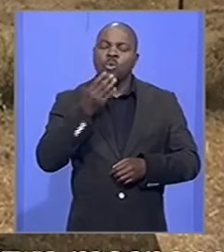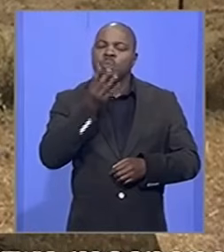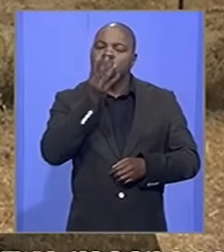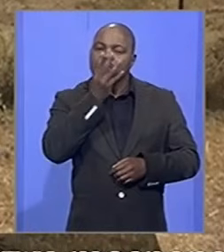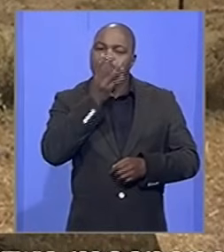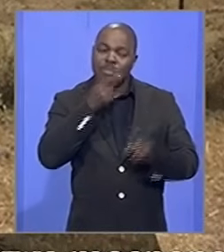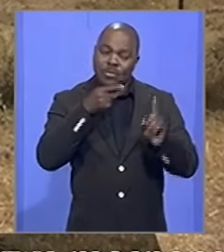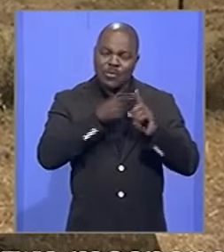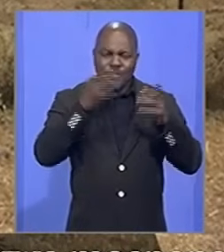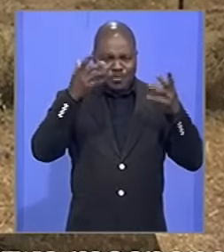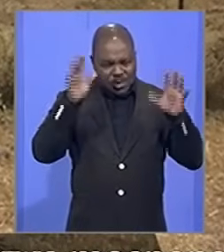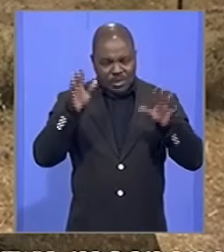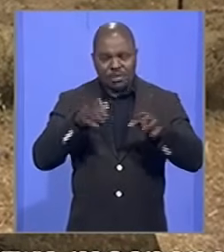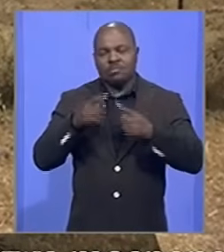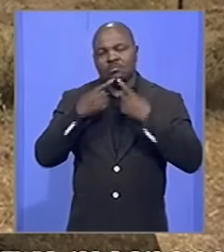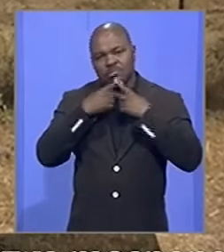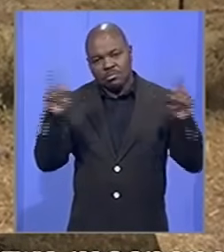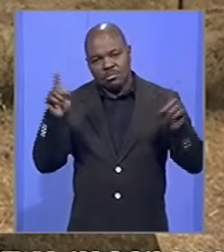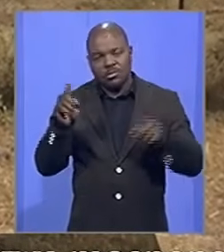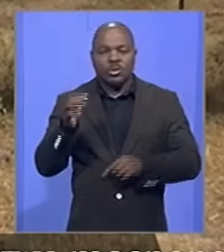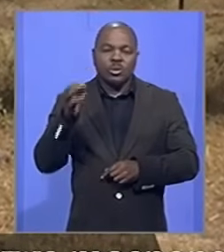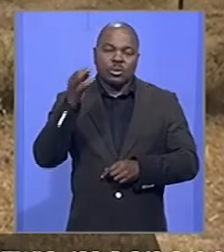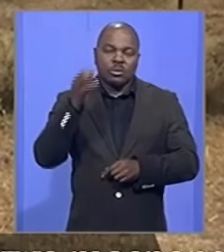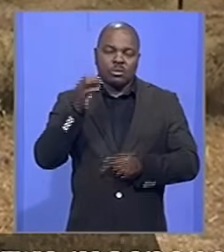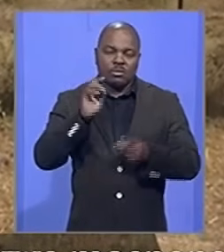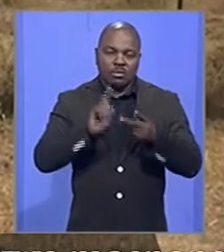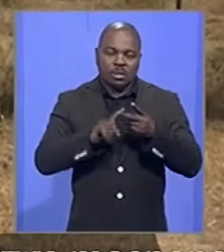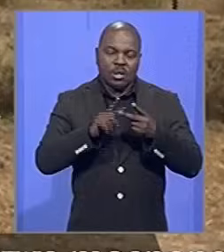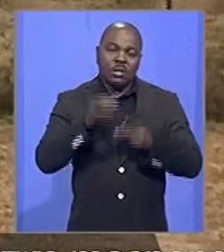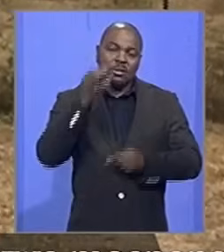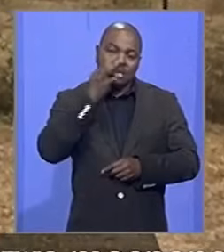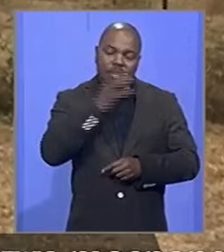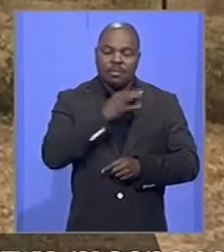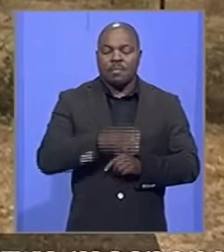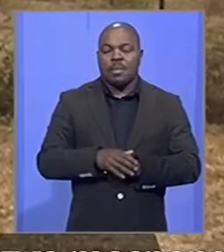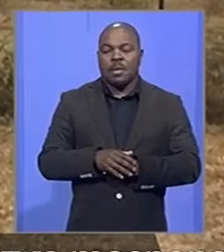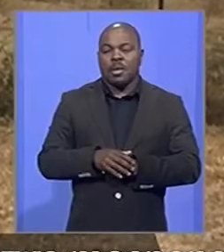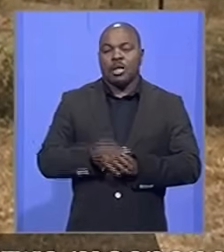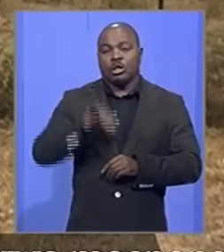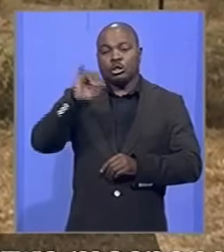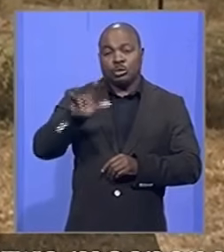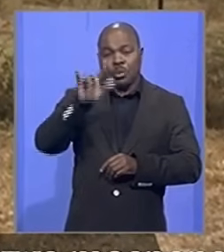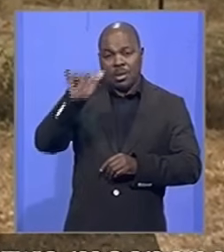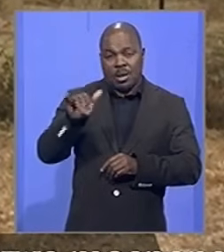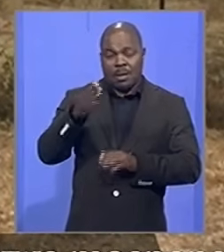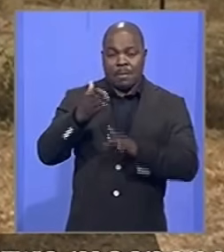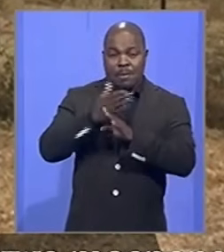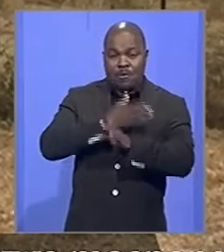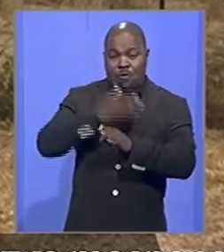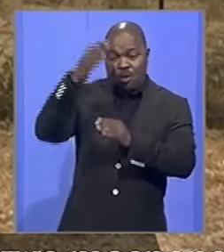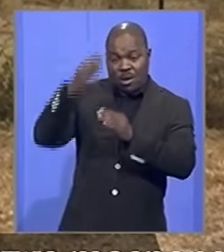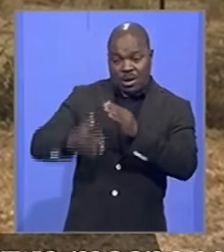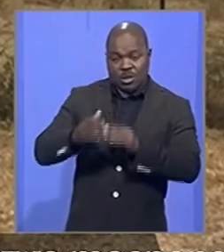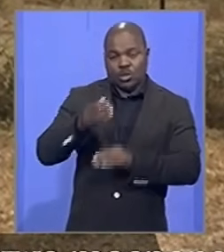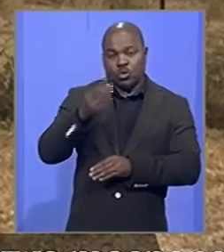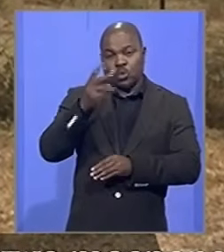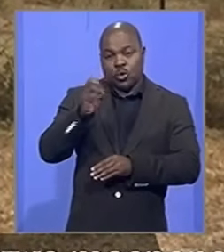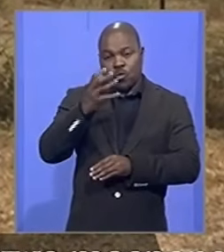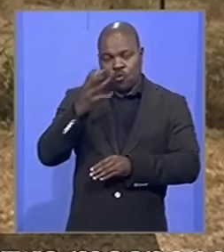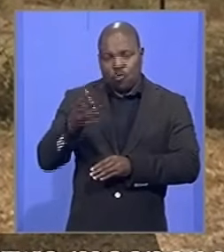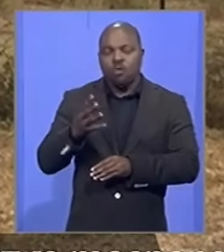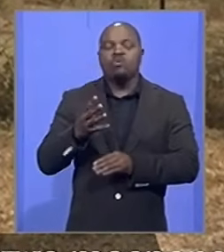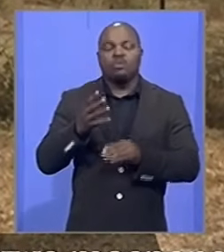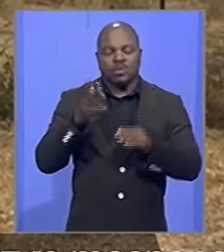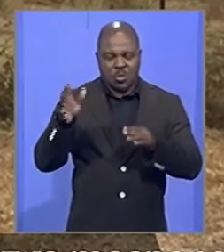Mantashe, whereby he told South Africa and the world that before end of July 2024, our prayers are going